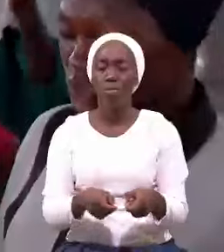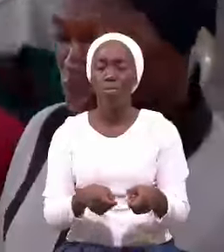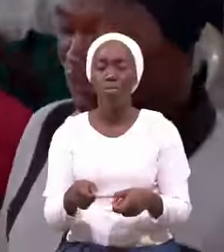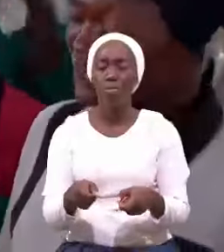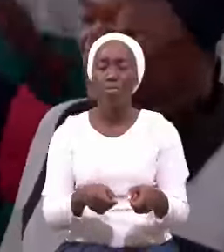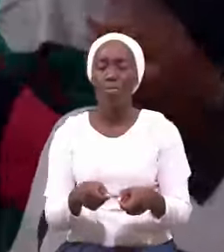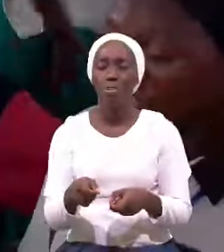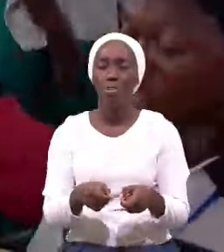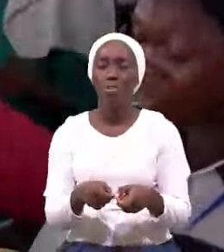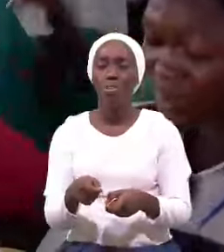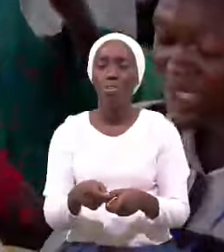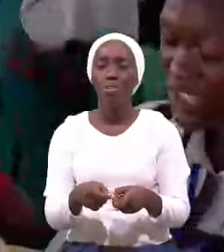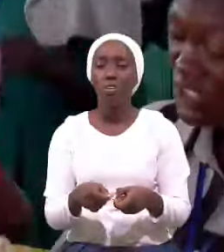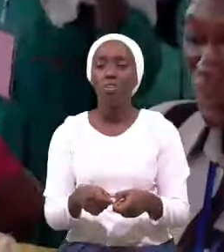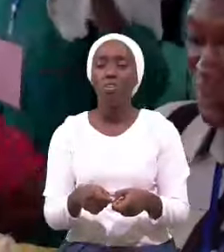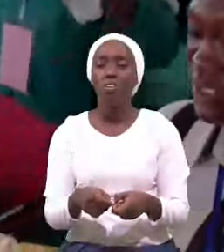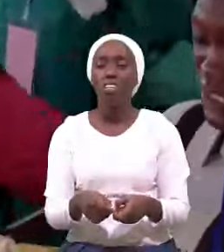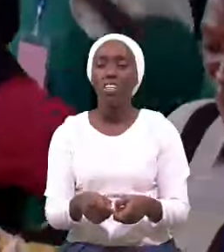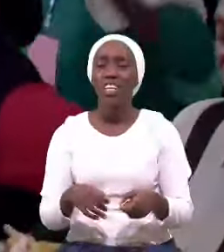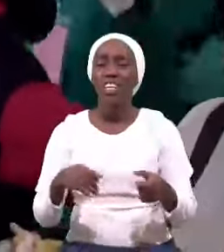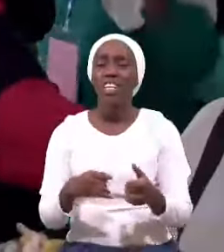It's there. It's